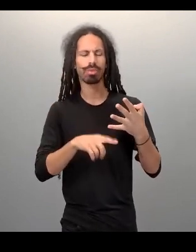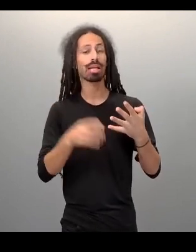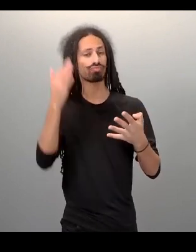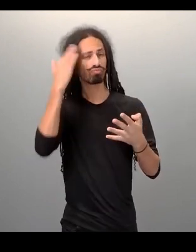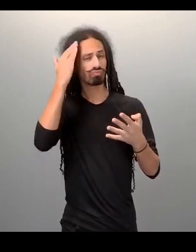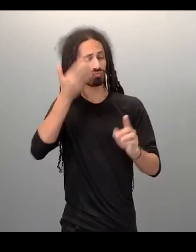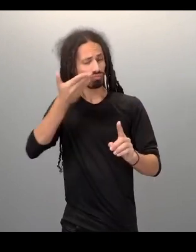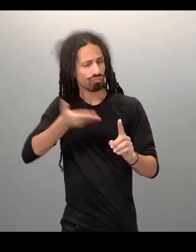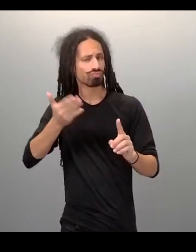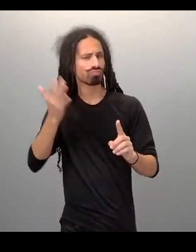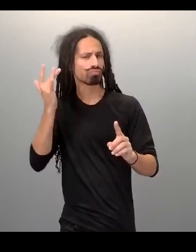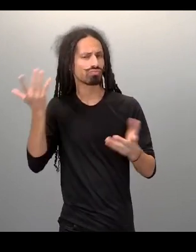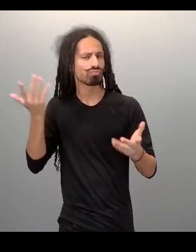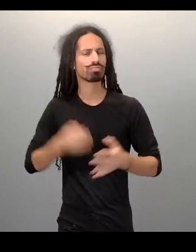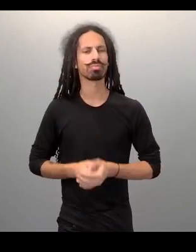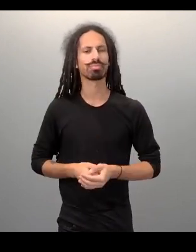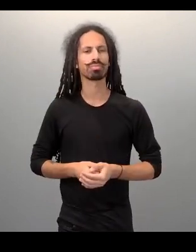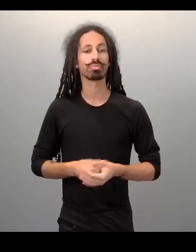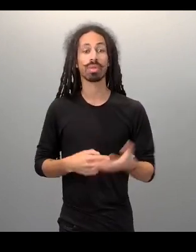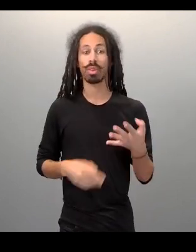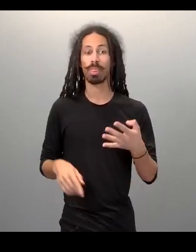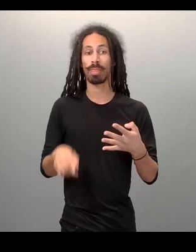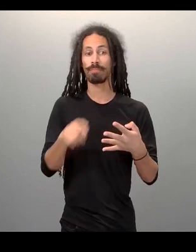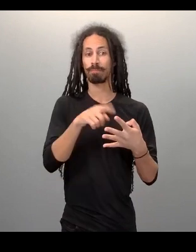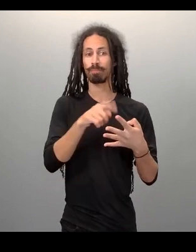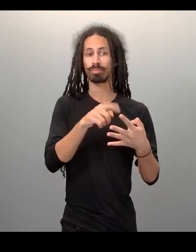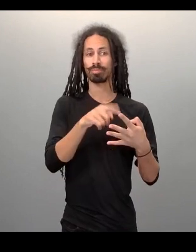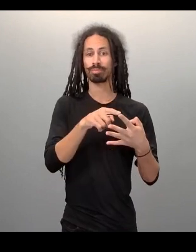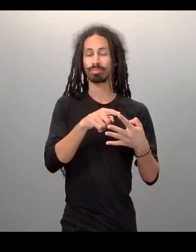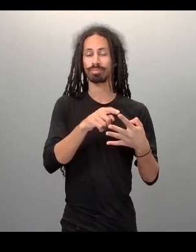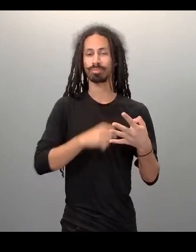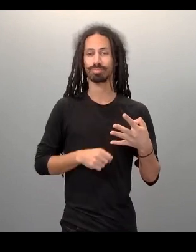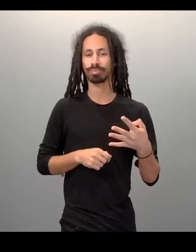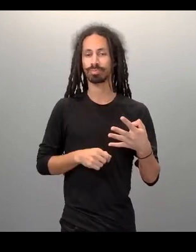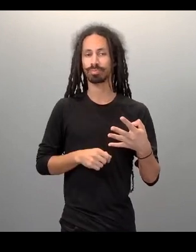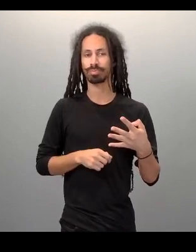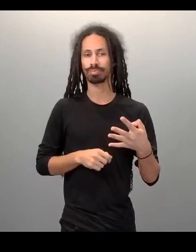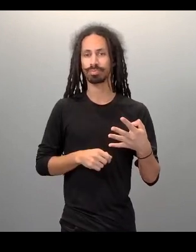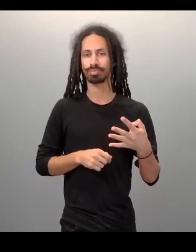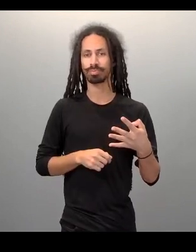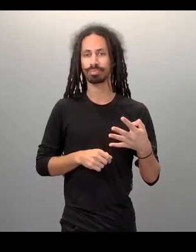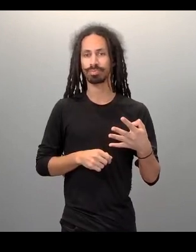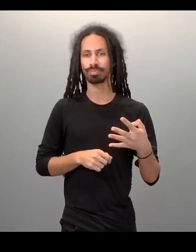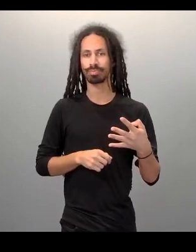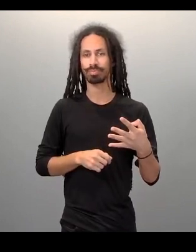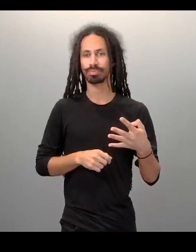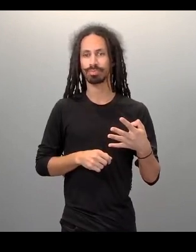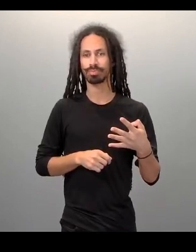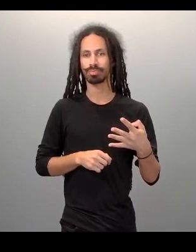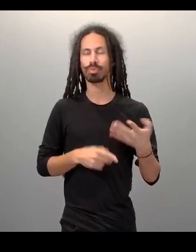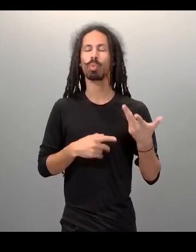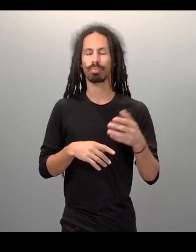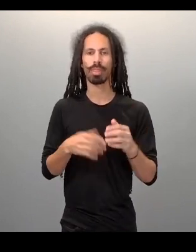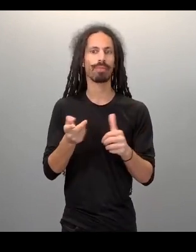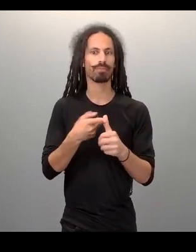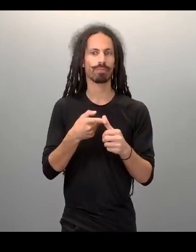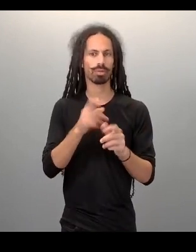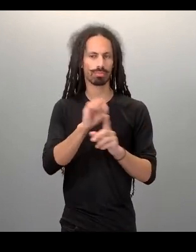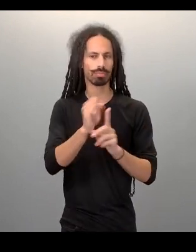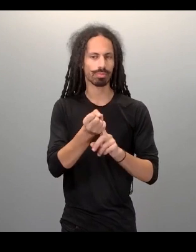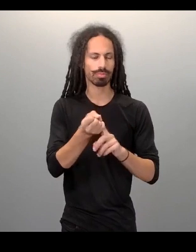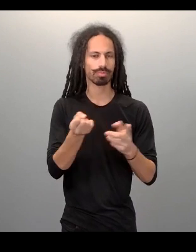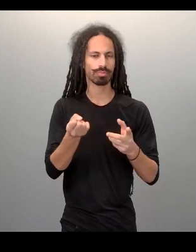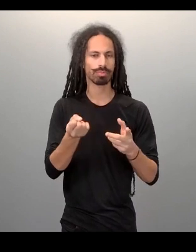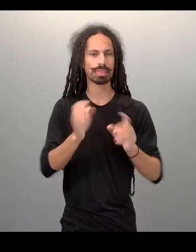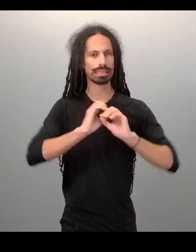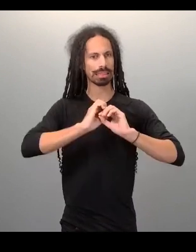one, we would say that the very clearly professional email would be when you need